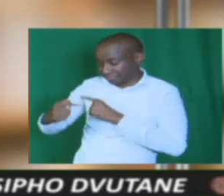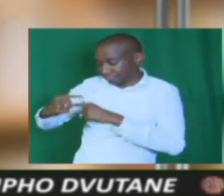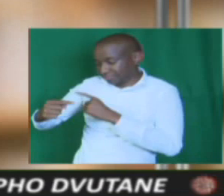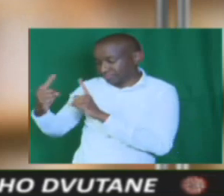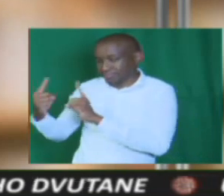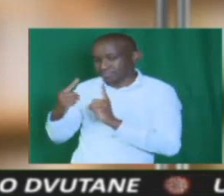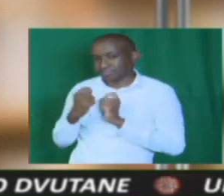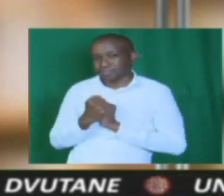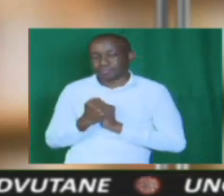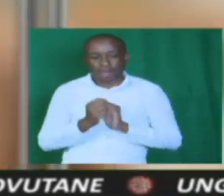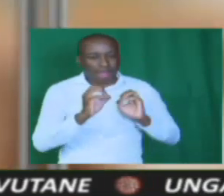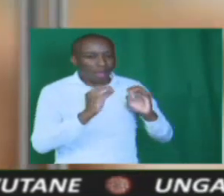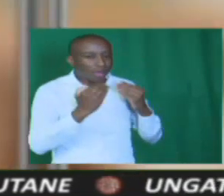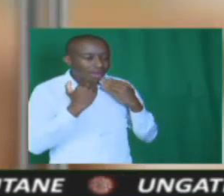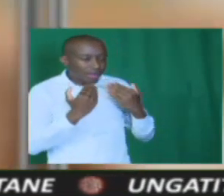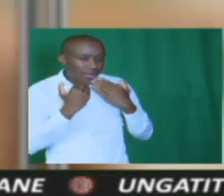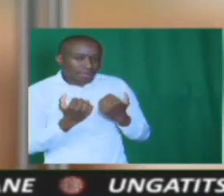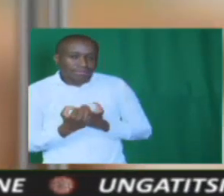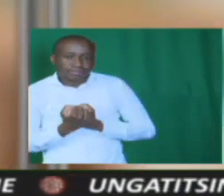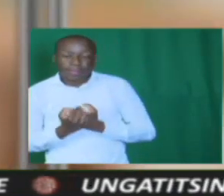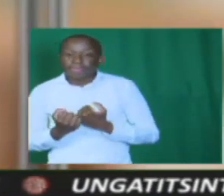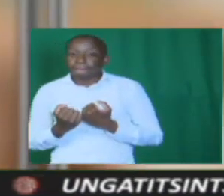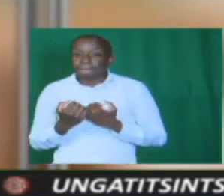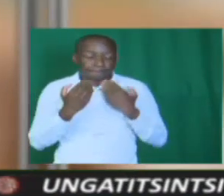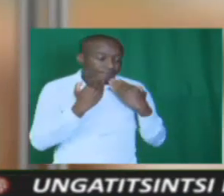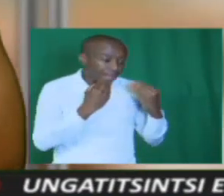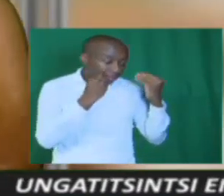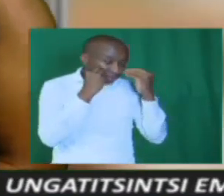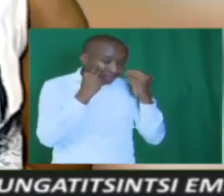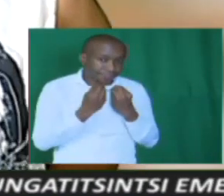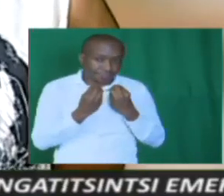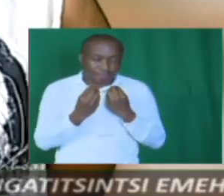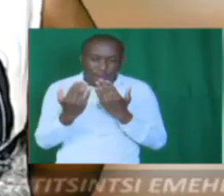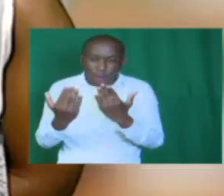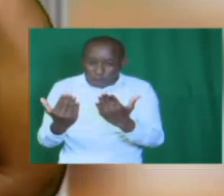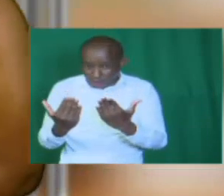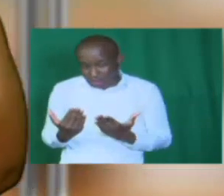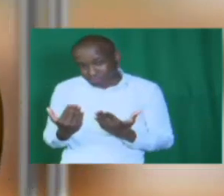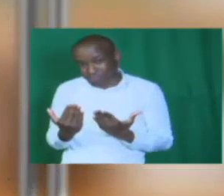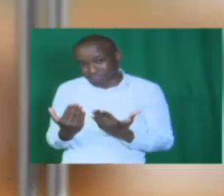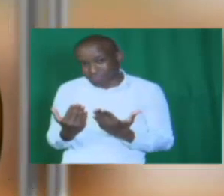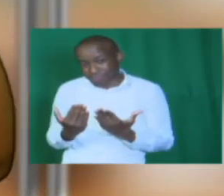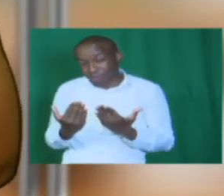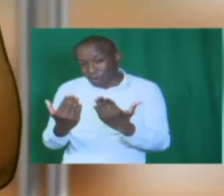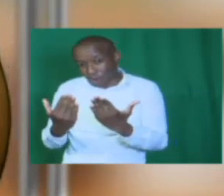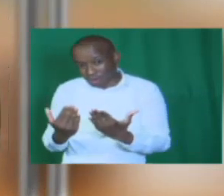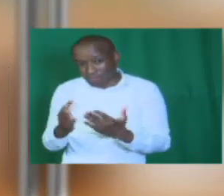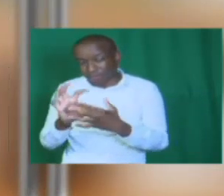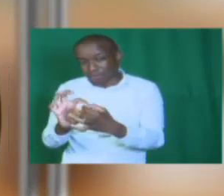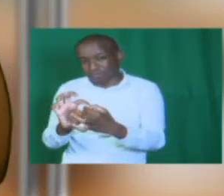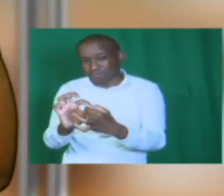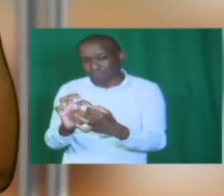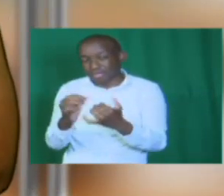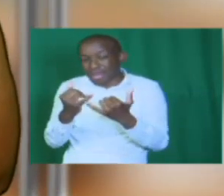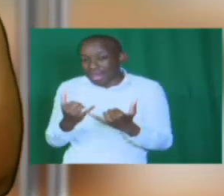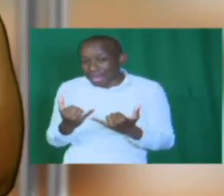your lesson now. Okay, thank you so much, Nogwazi, and welcome, my reader, my dear learner at home.